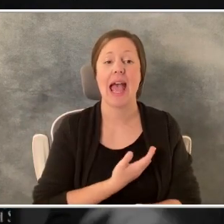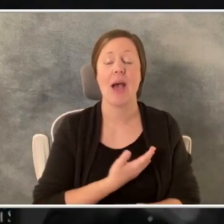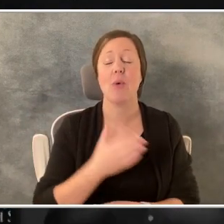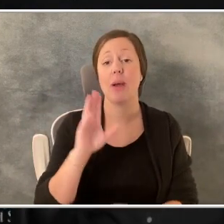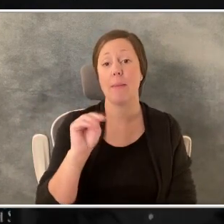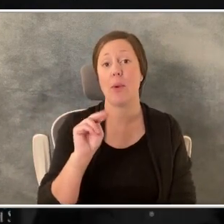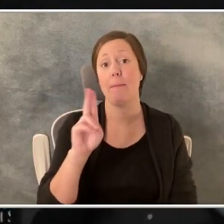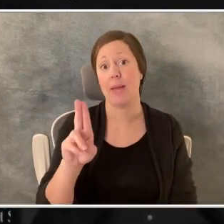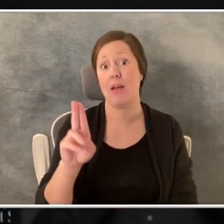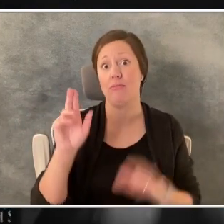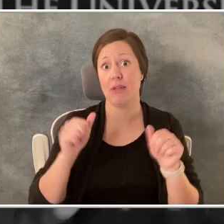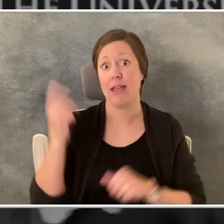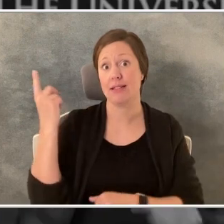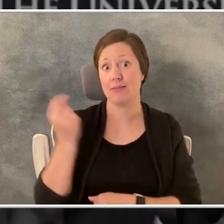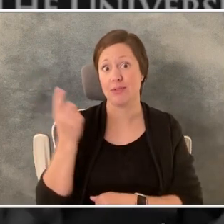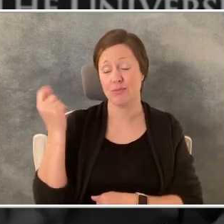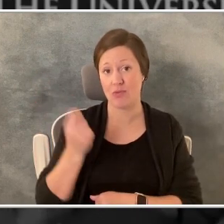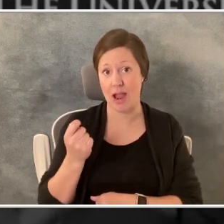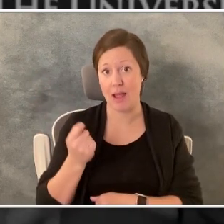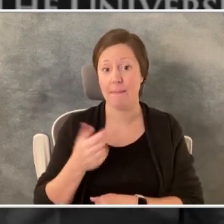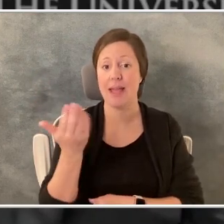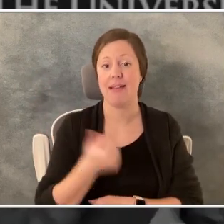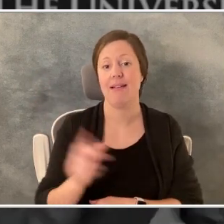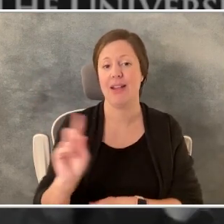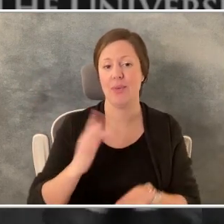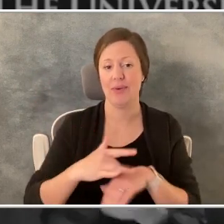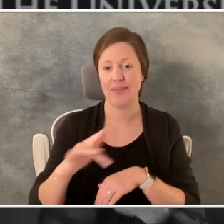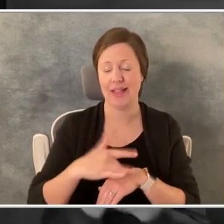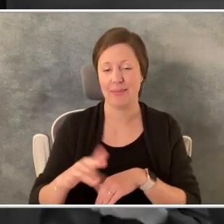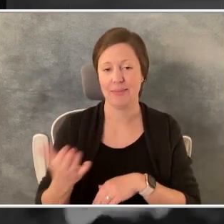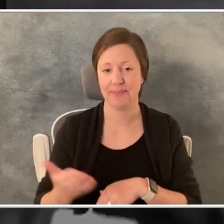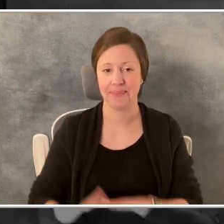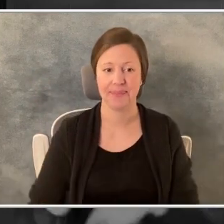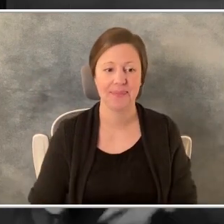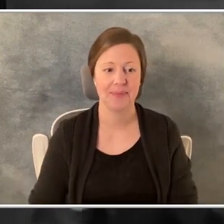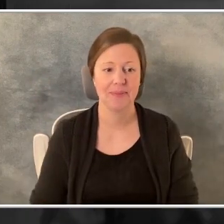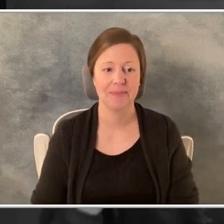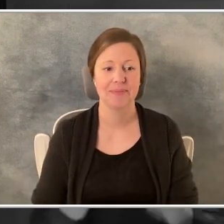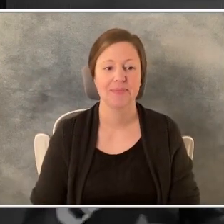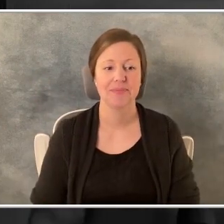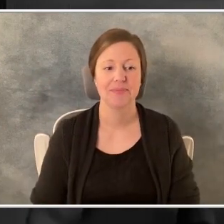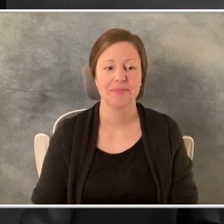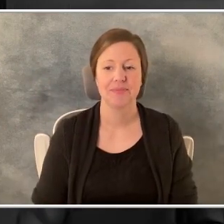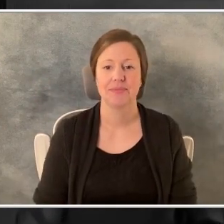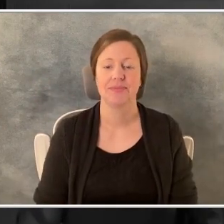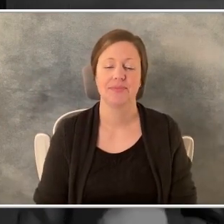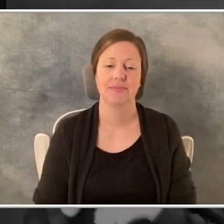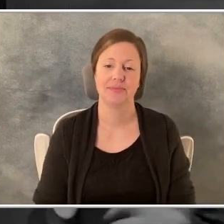Mics with Dr. Stites podcast. Now everywhere podcasts are available.